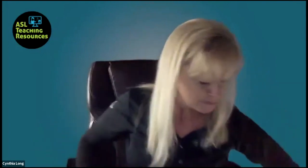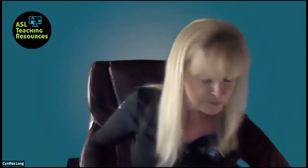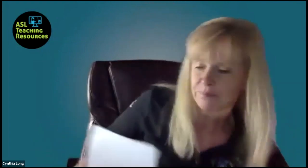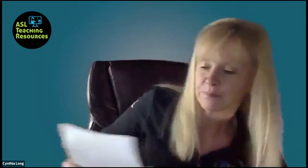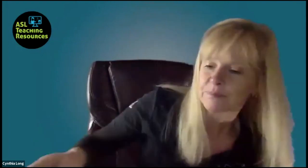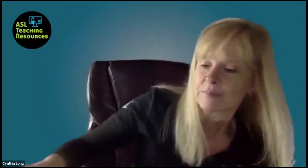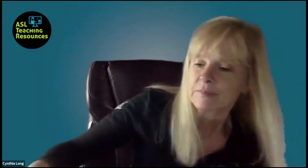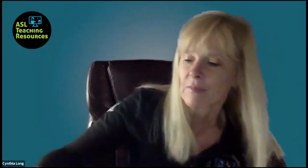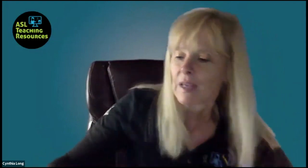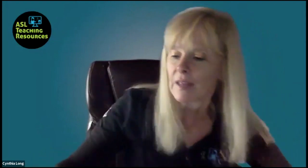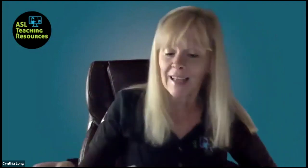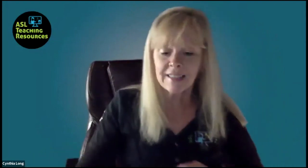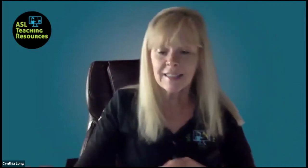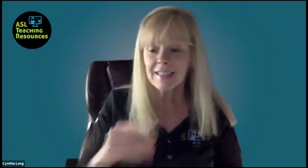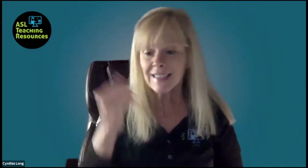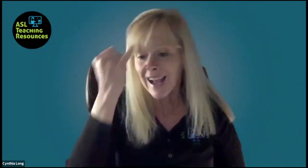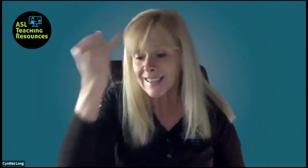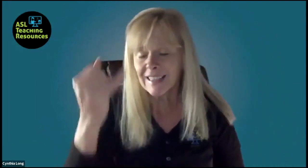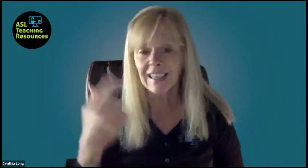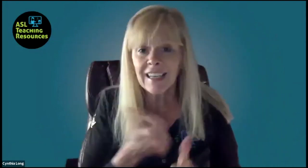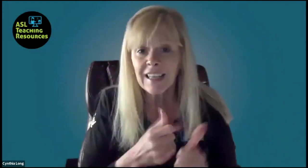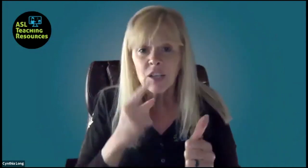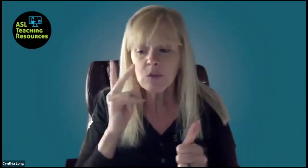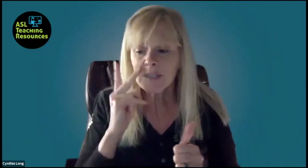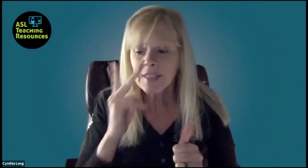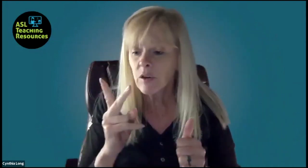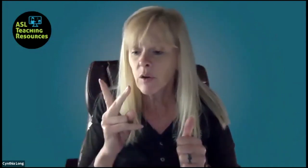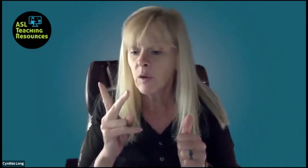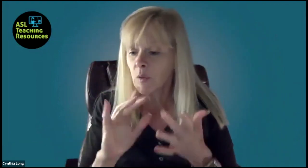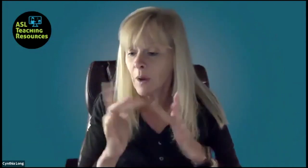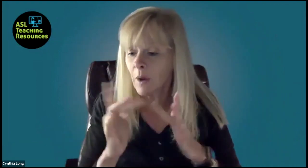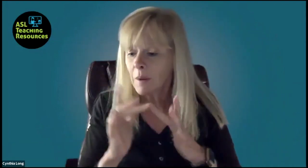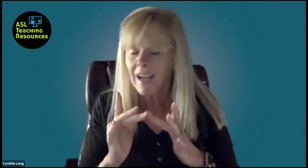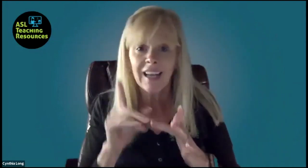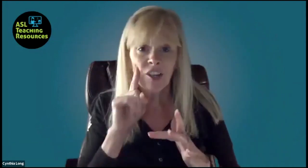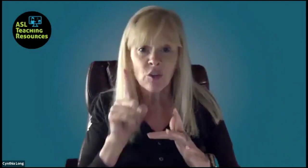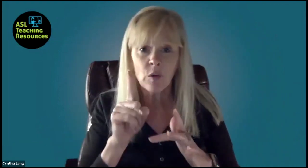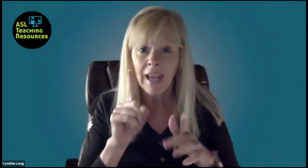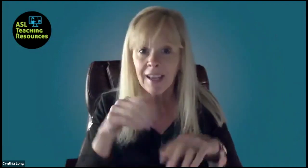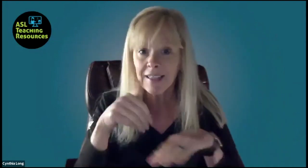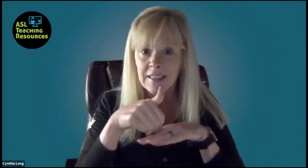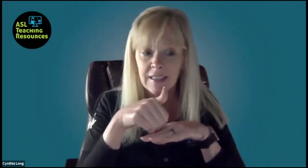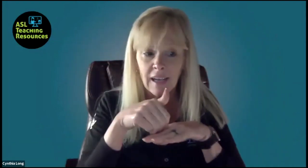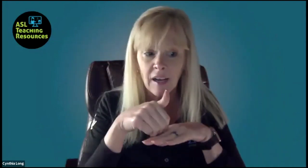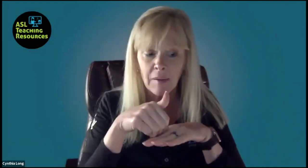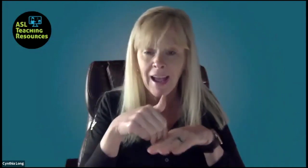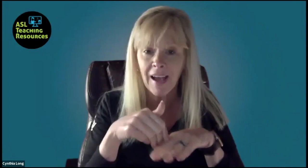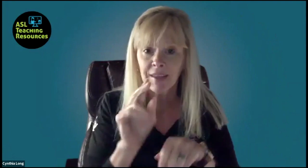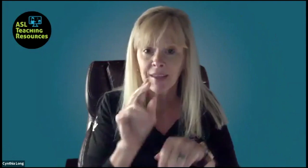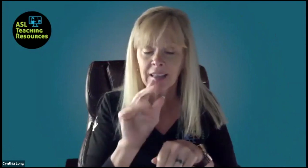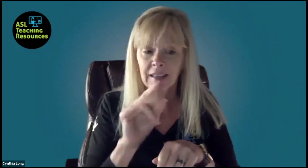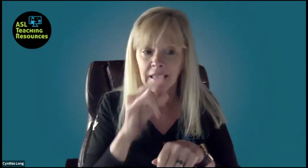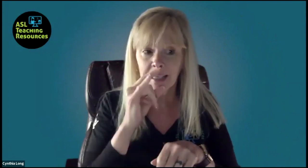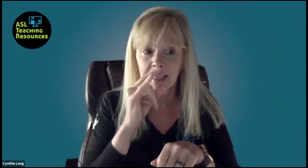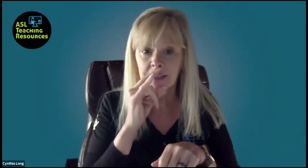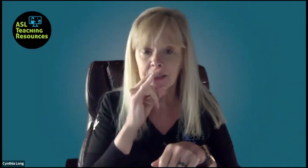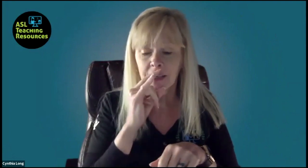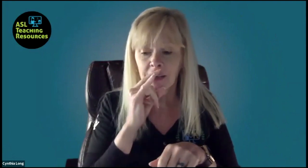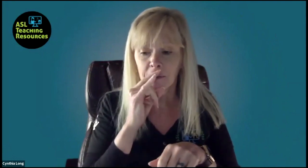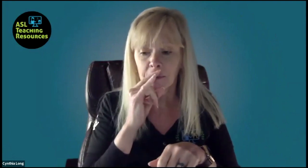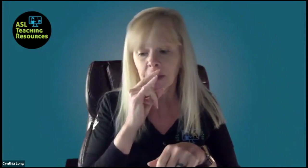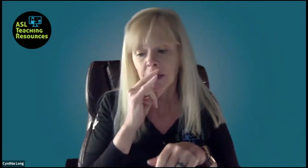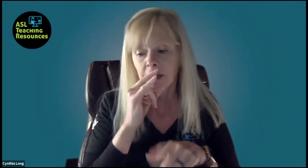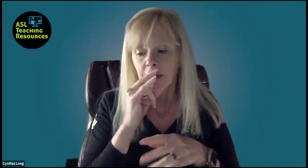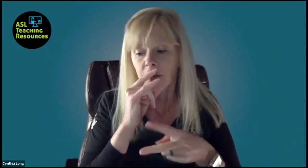but that's an idea. Anything you see on the website and you can't have the